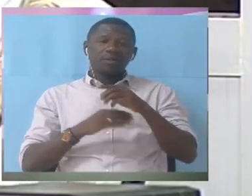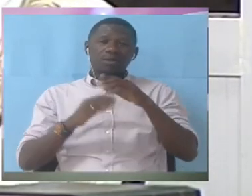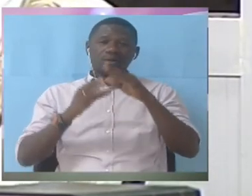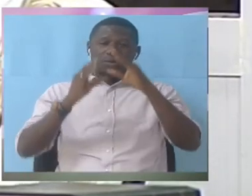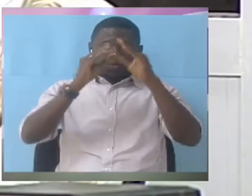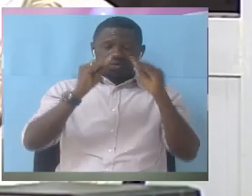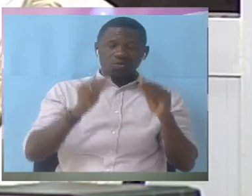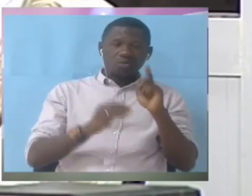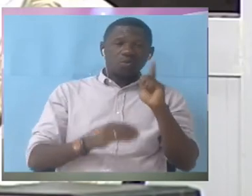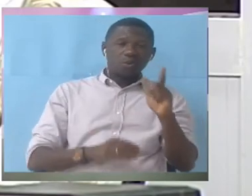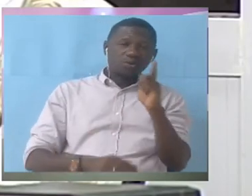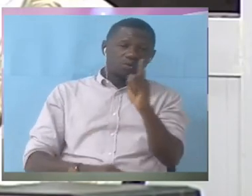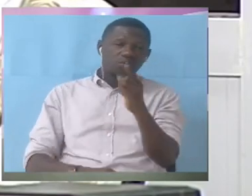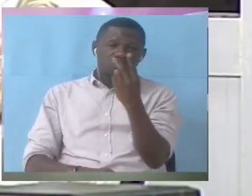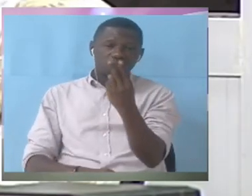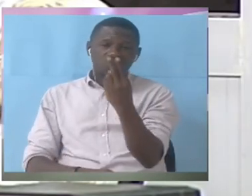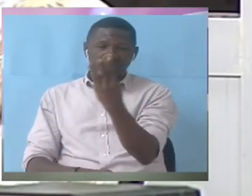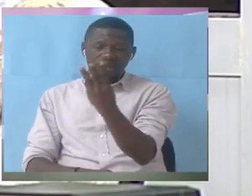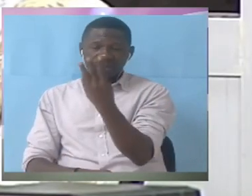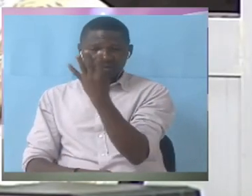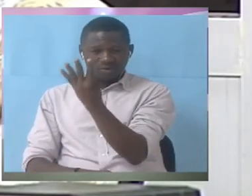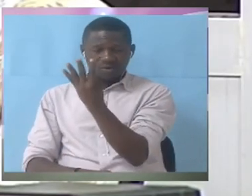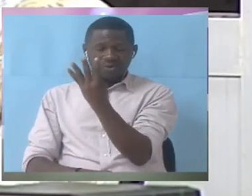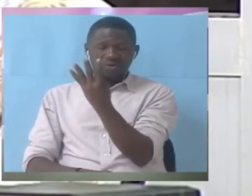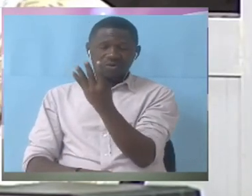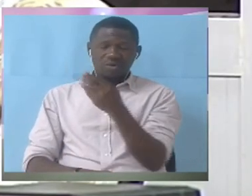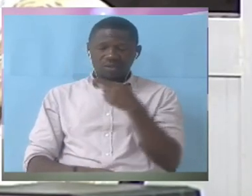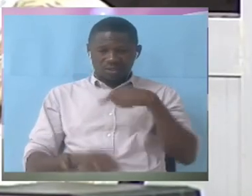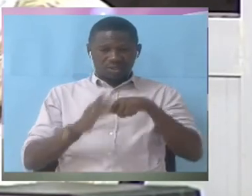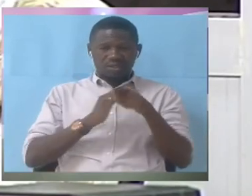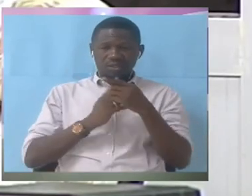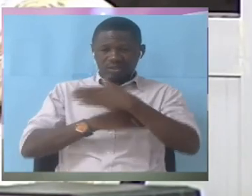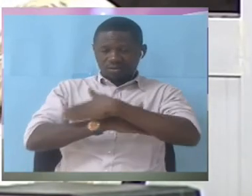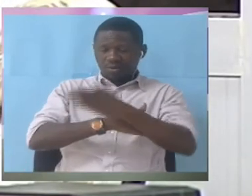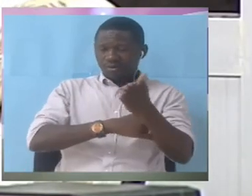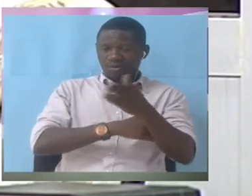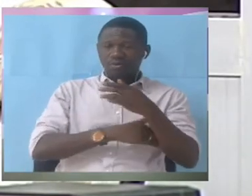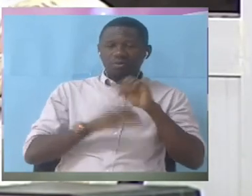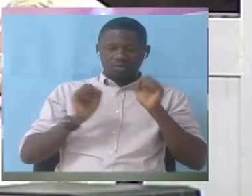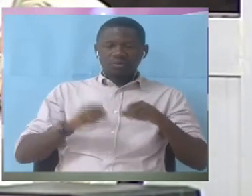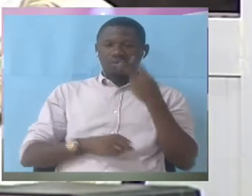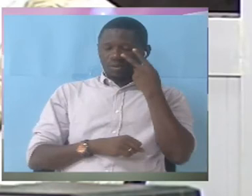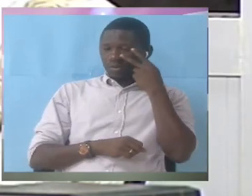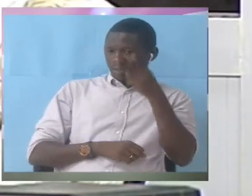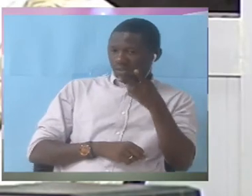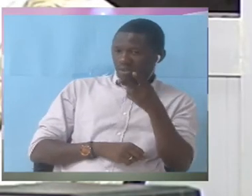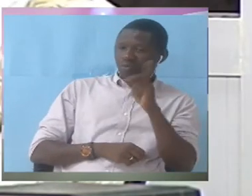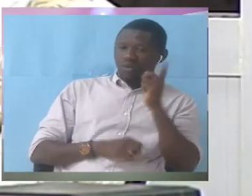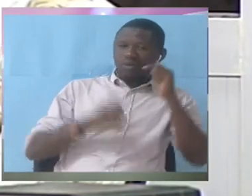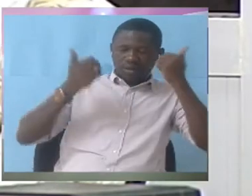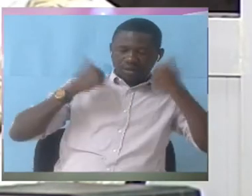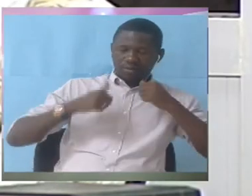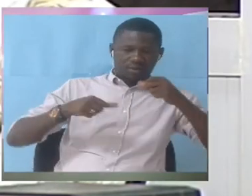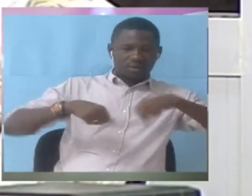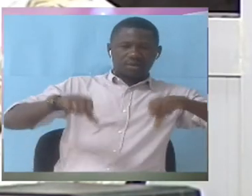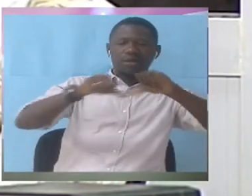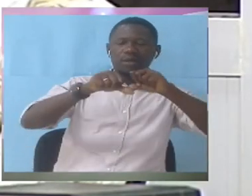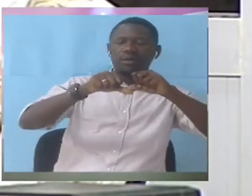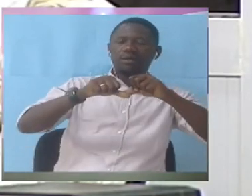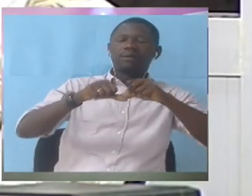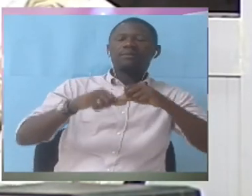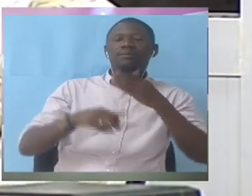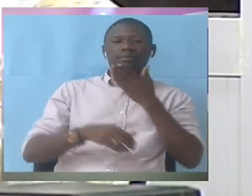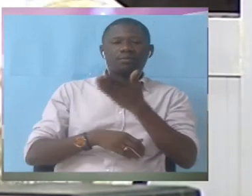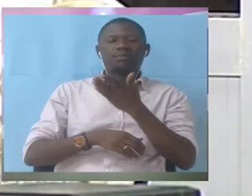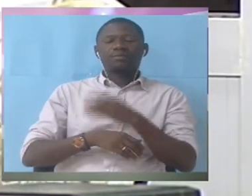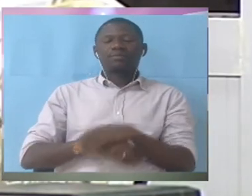So ne ke room 1, 2, 3, 4. You'll be able to see what's happening in the entrance and what's happening along the corridor. Di nga xam la nga xam ne moy xew